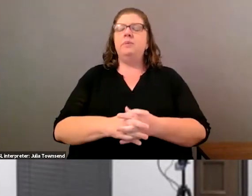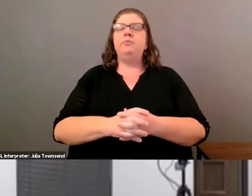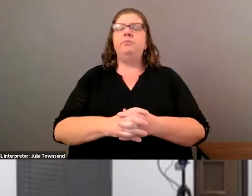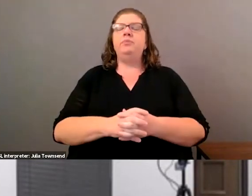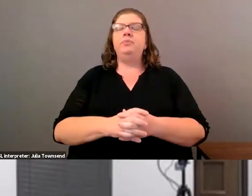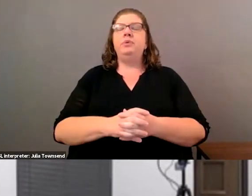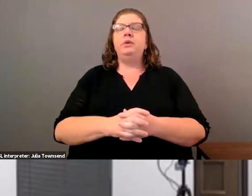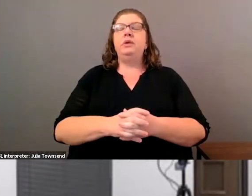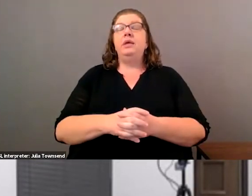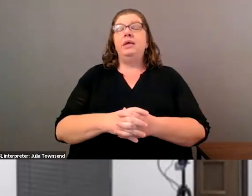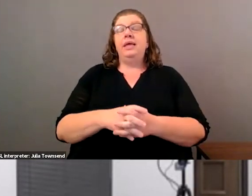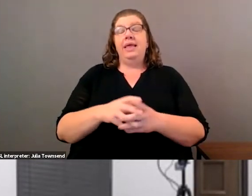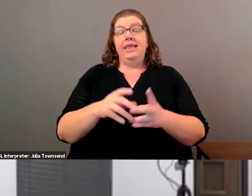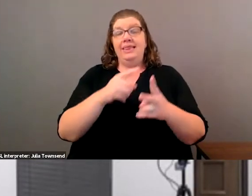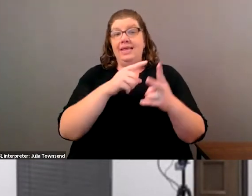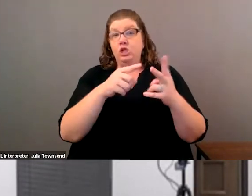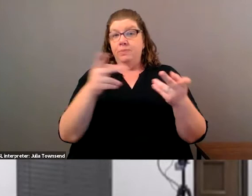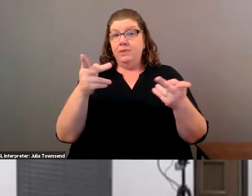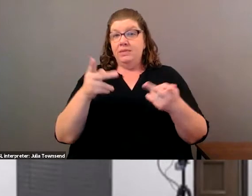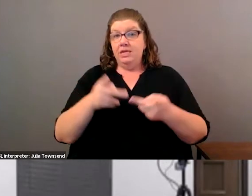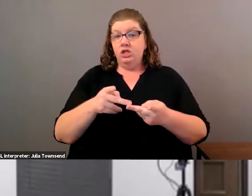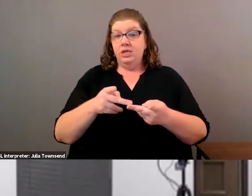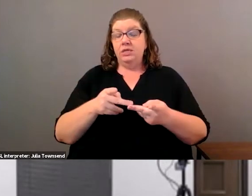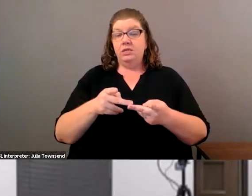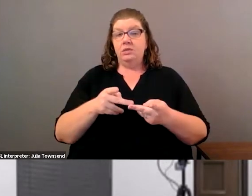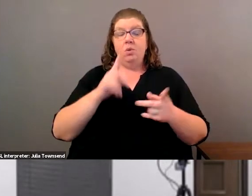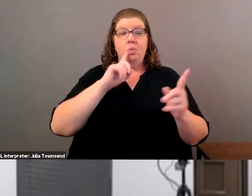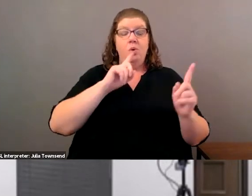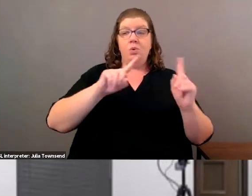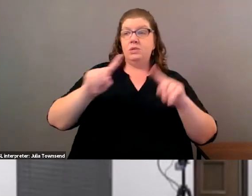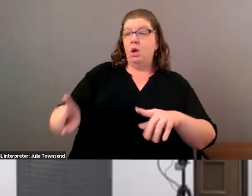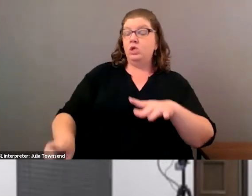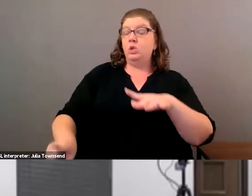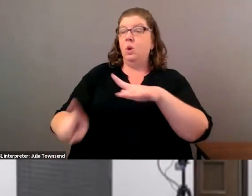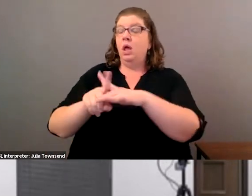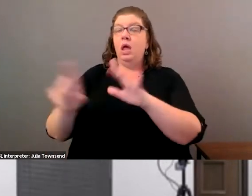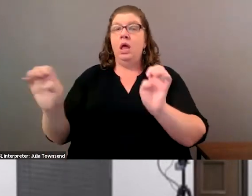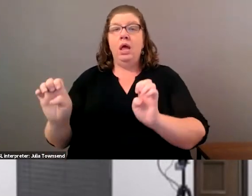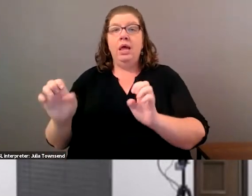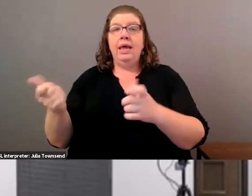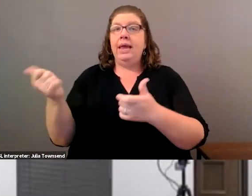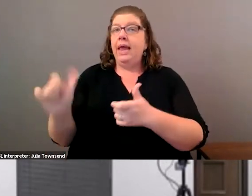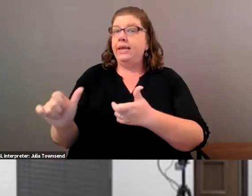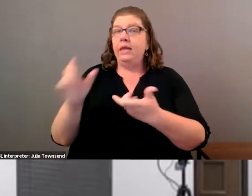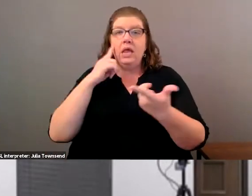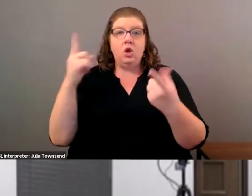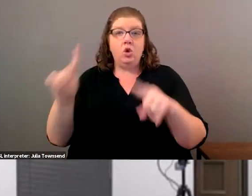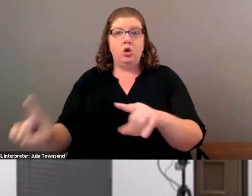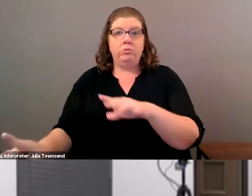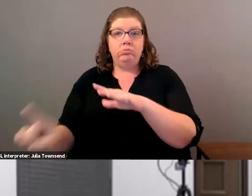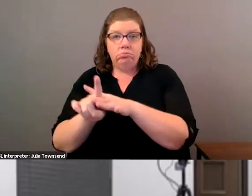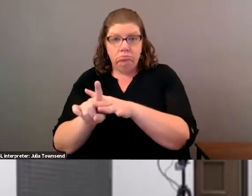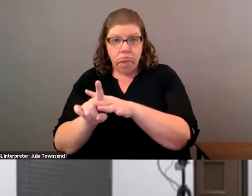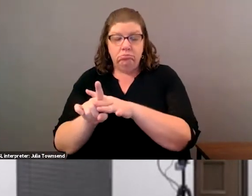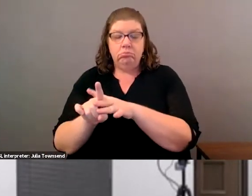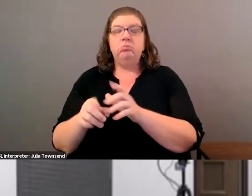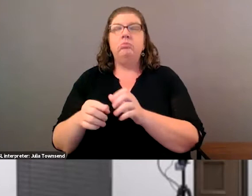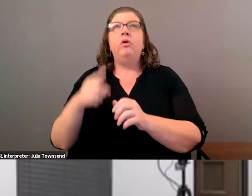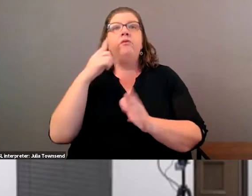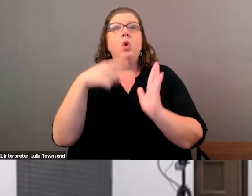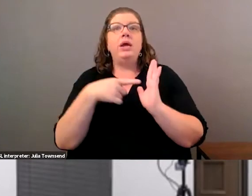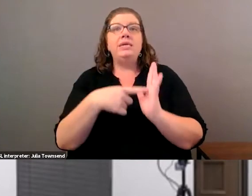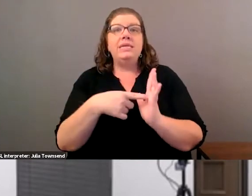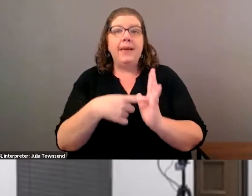These positions respond to immediate crises that occur. So, for